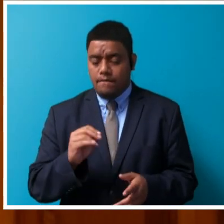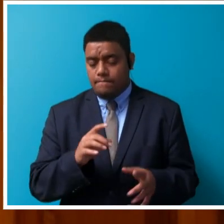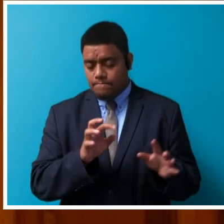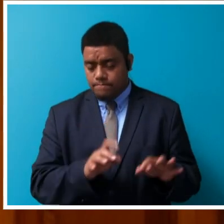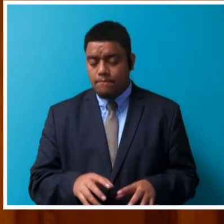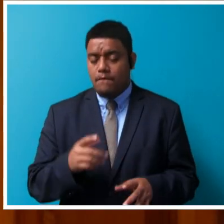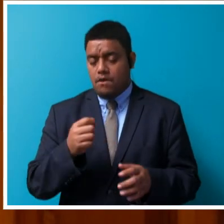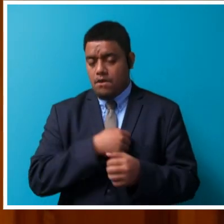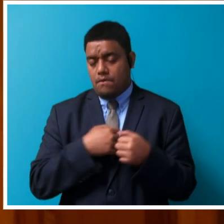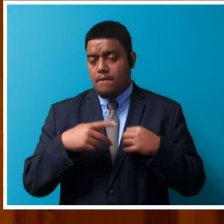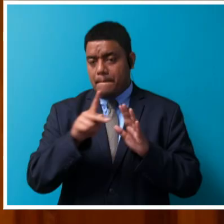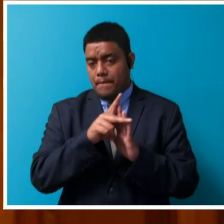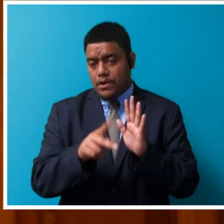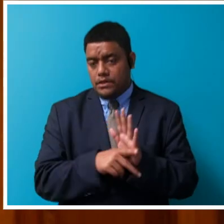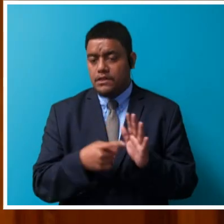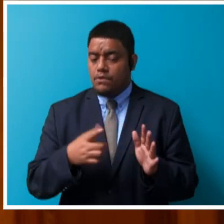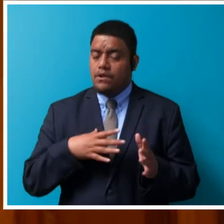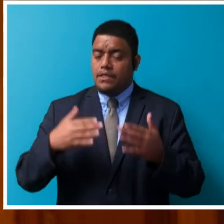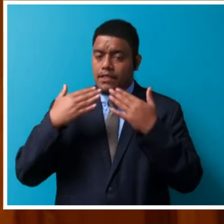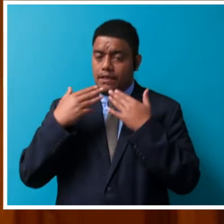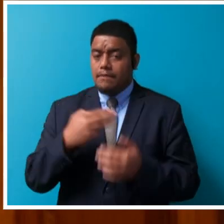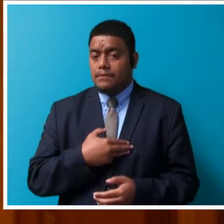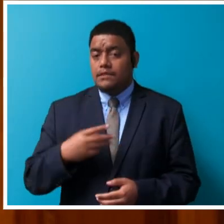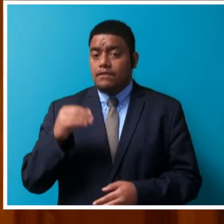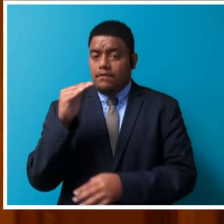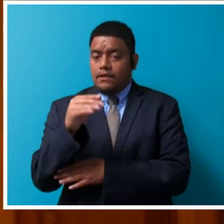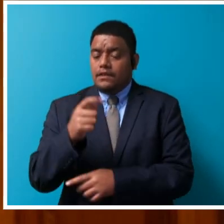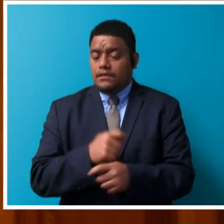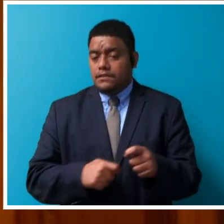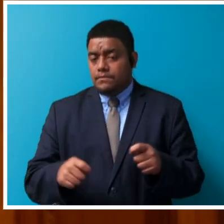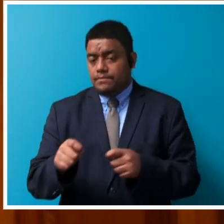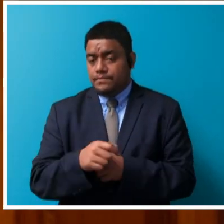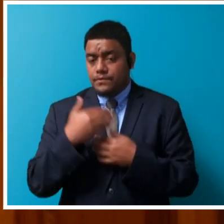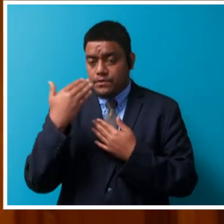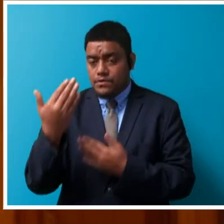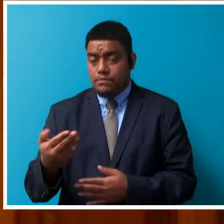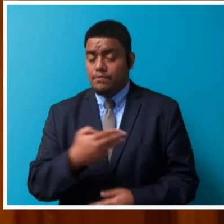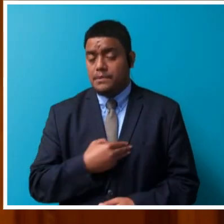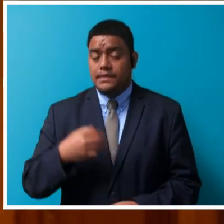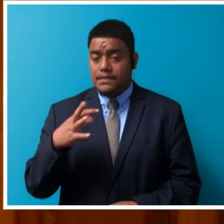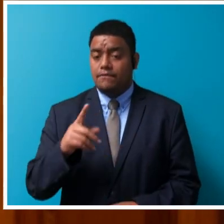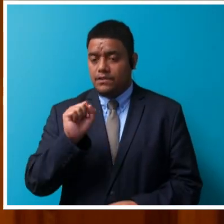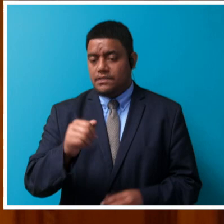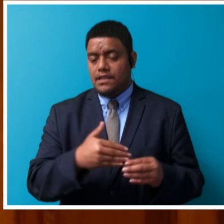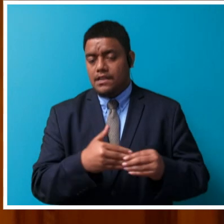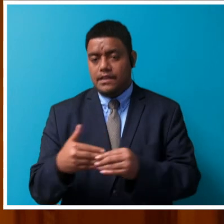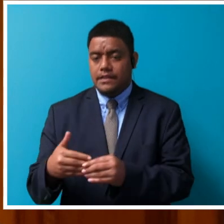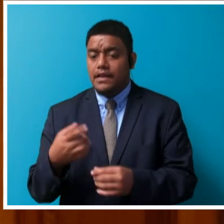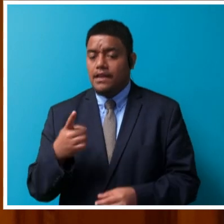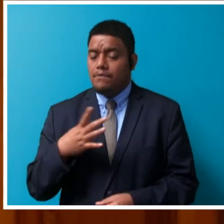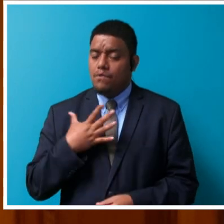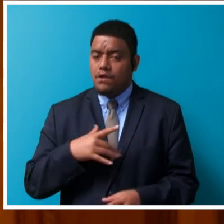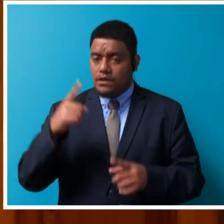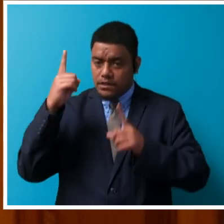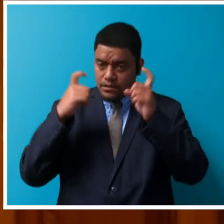foreign policy. I also acknowledge the Minister for Foreign Affairs and External Trade, the Honourable Sakiasindi Toka, for his leadership, and I want to express